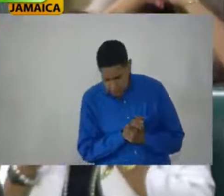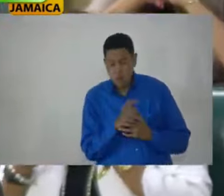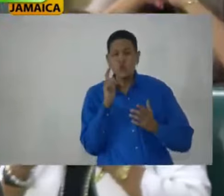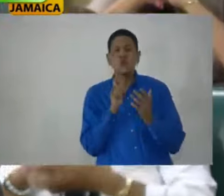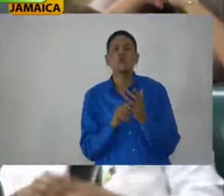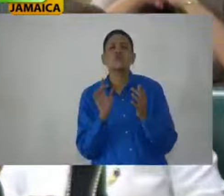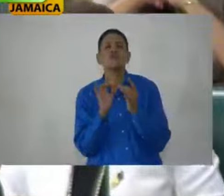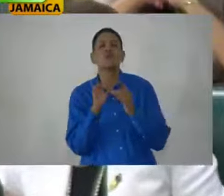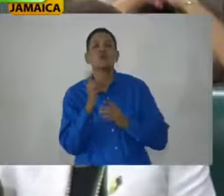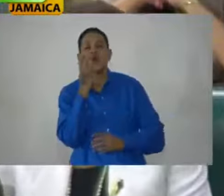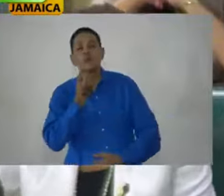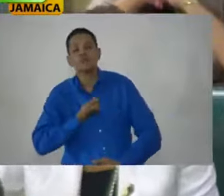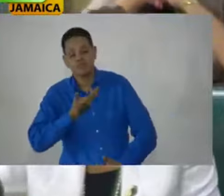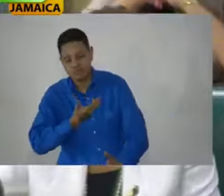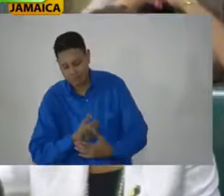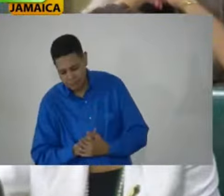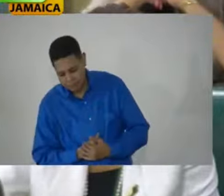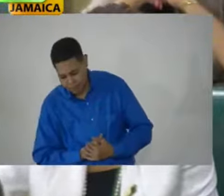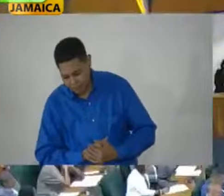notice of motions given orally.